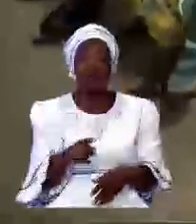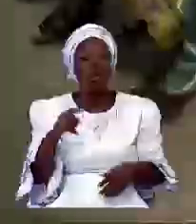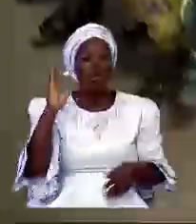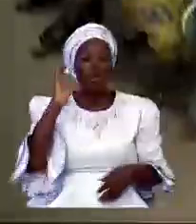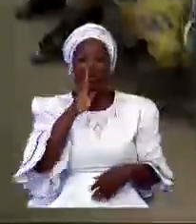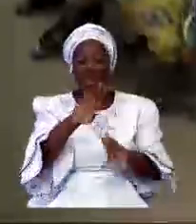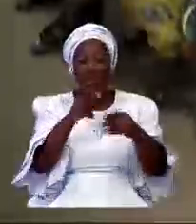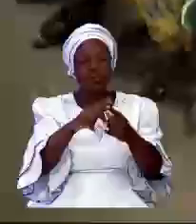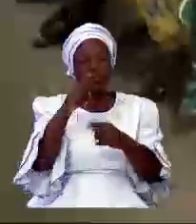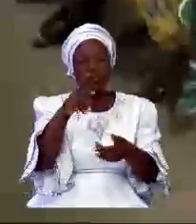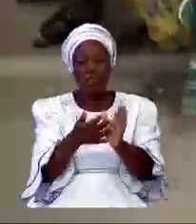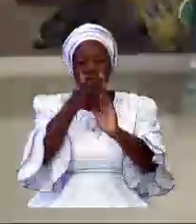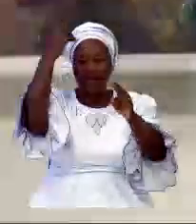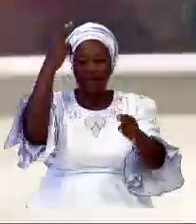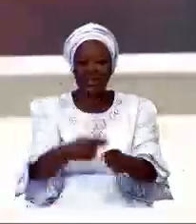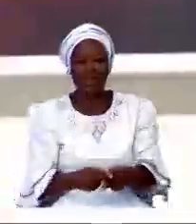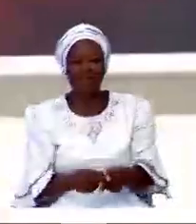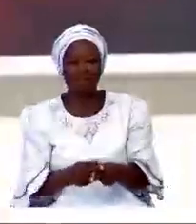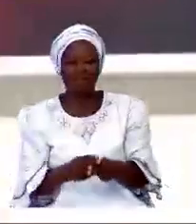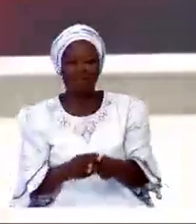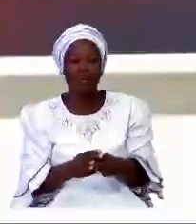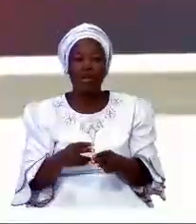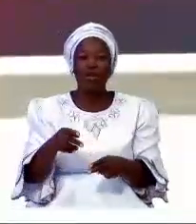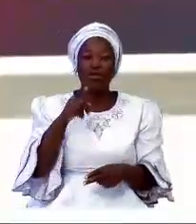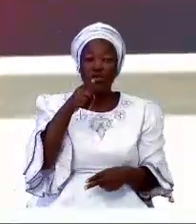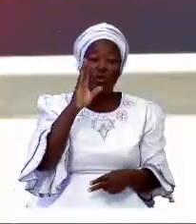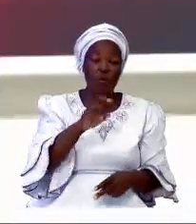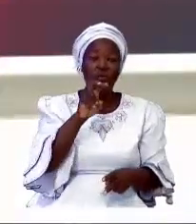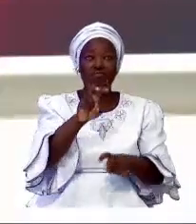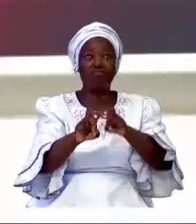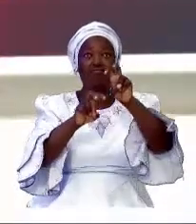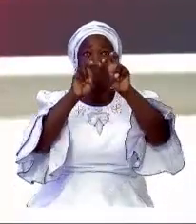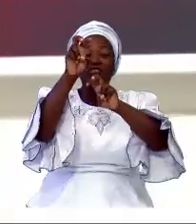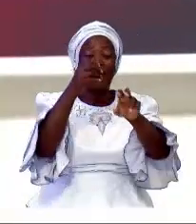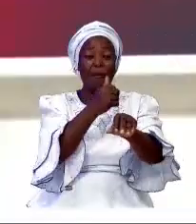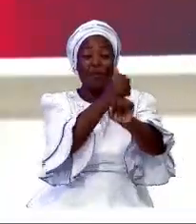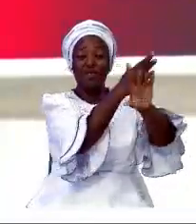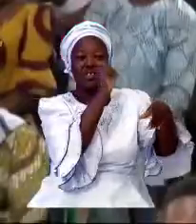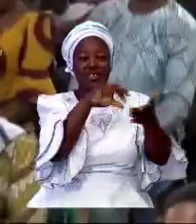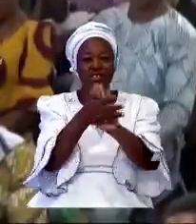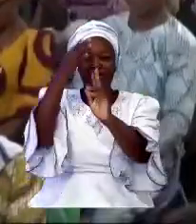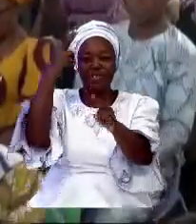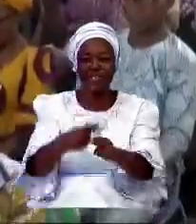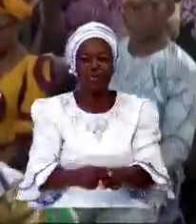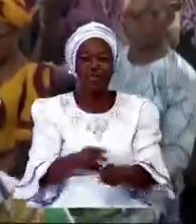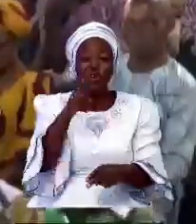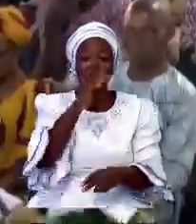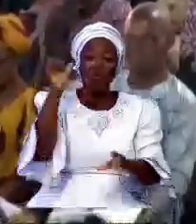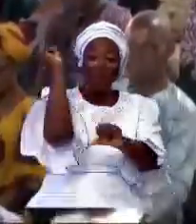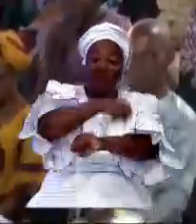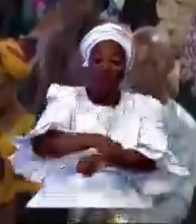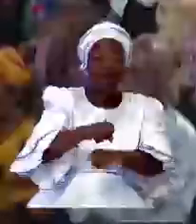the race that is set before you will be given unto you. You will